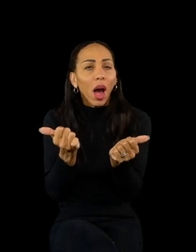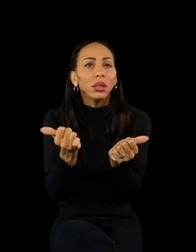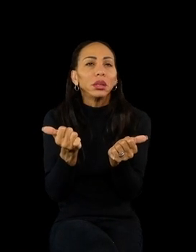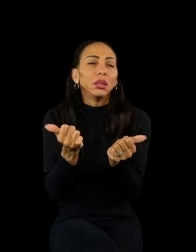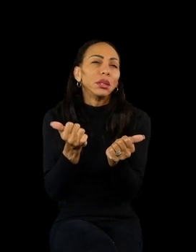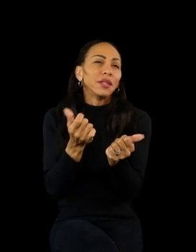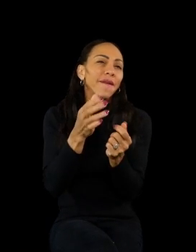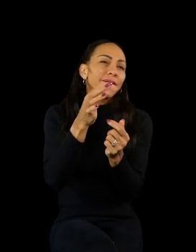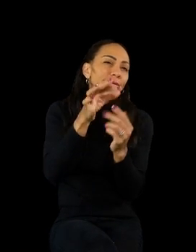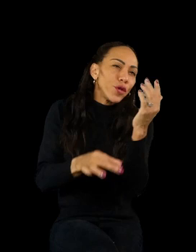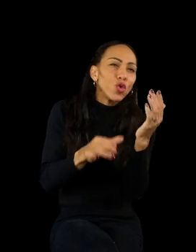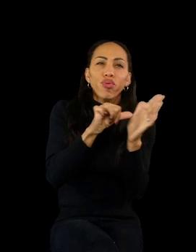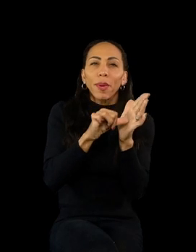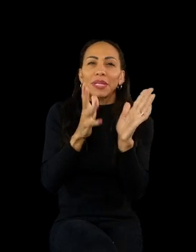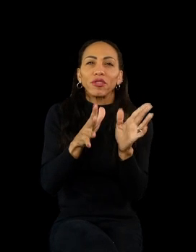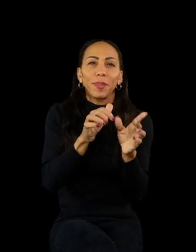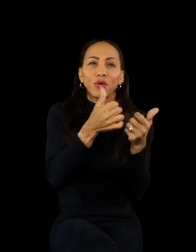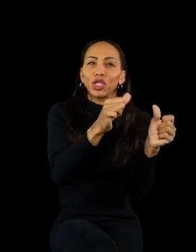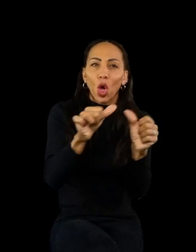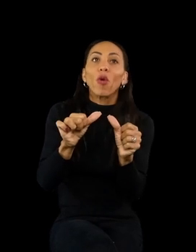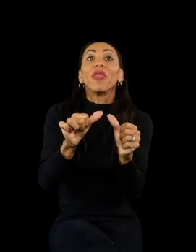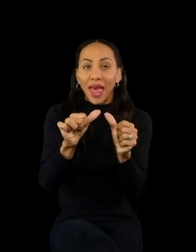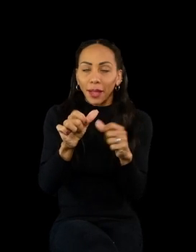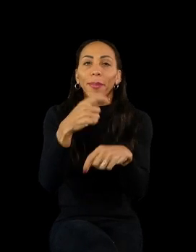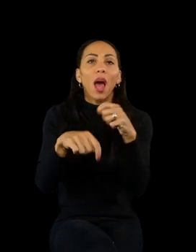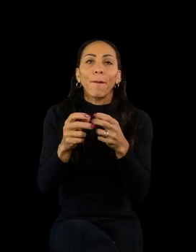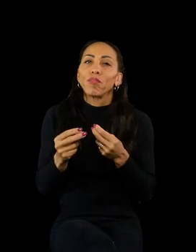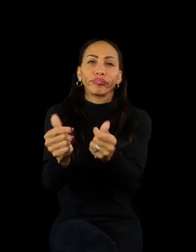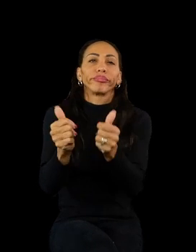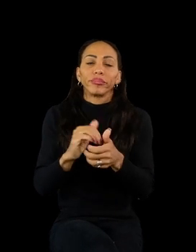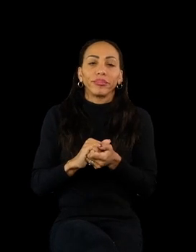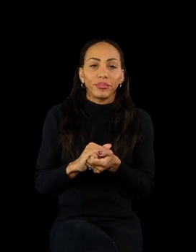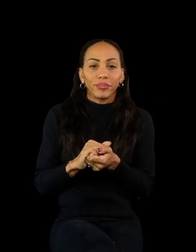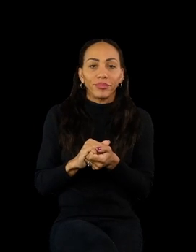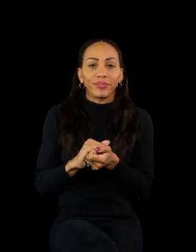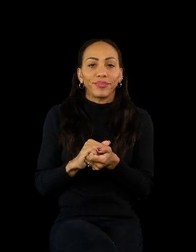bit of, when those sort of small problems are resolved. Let me go now